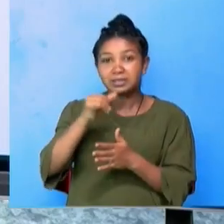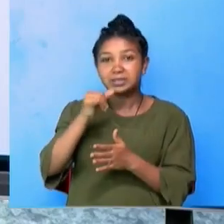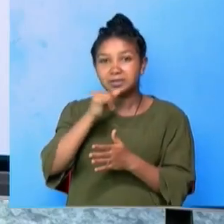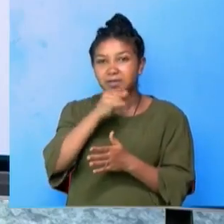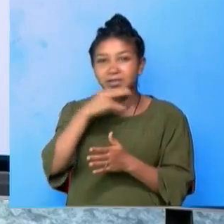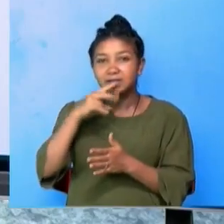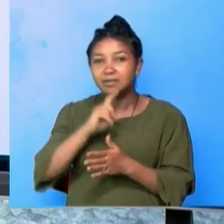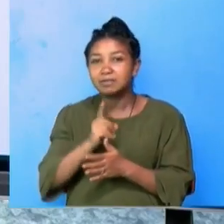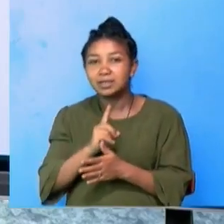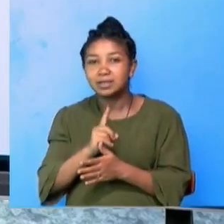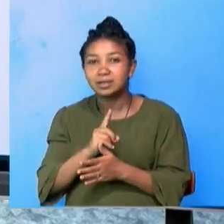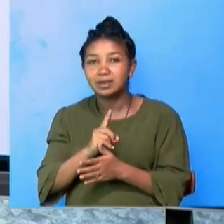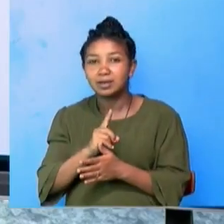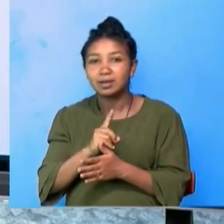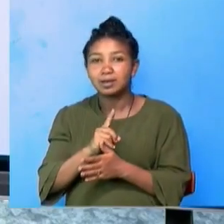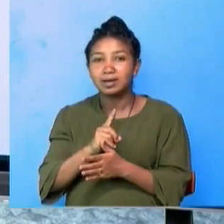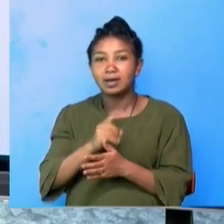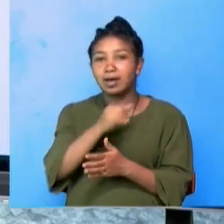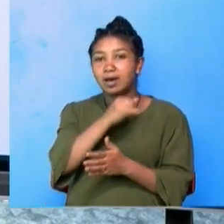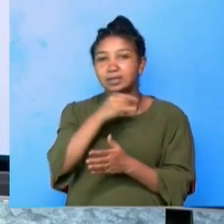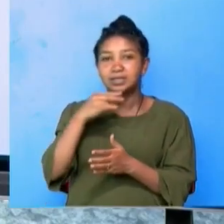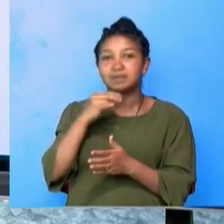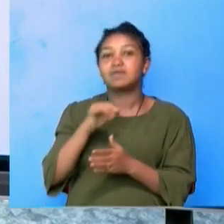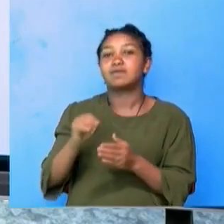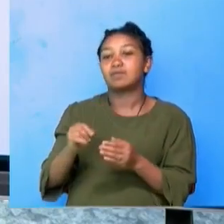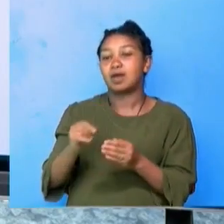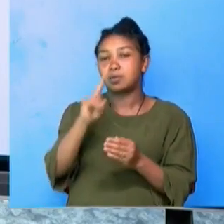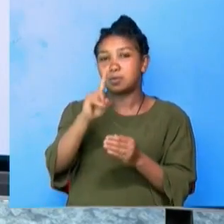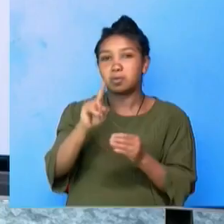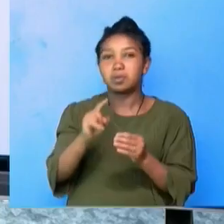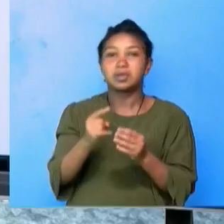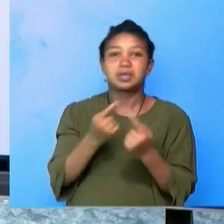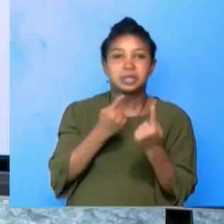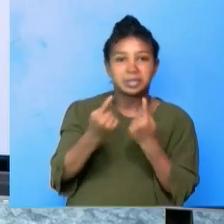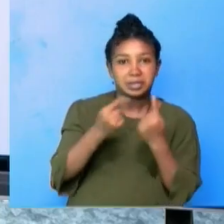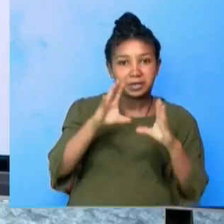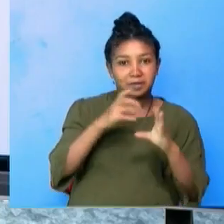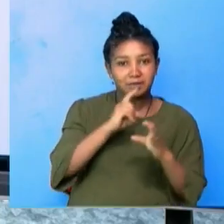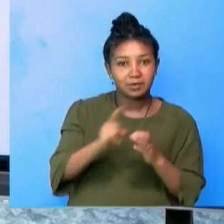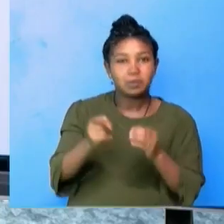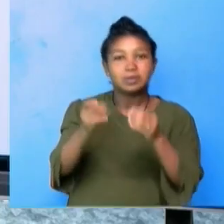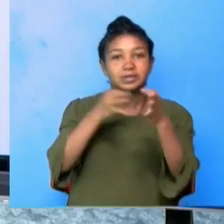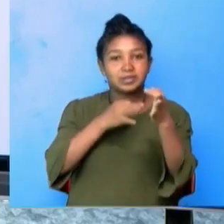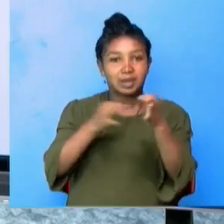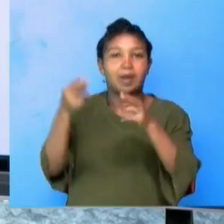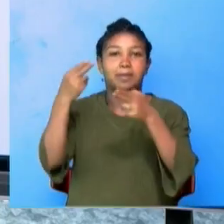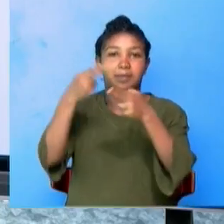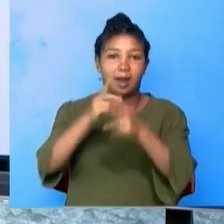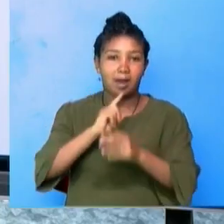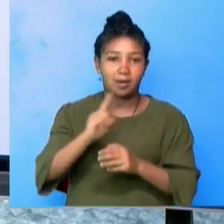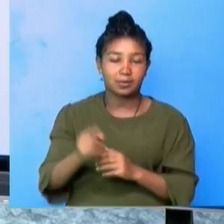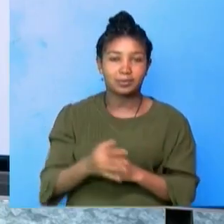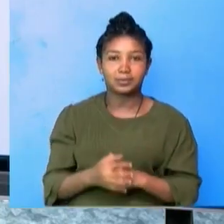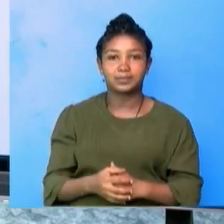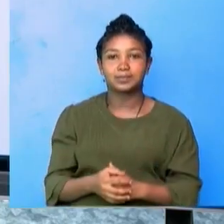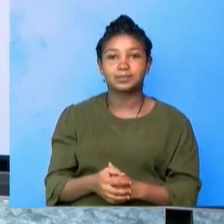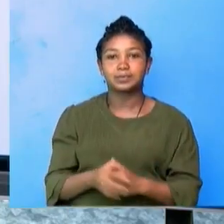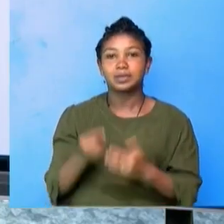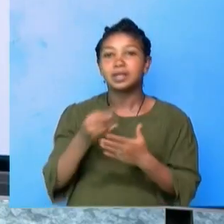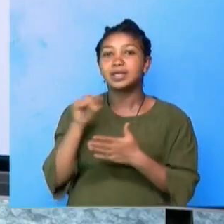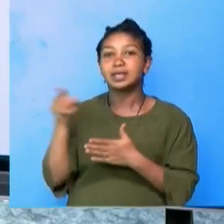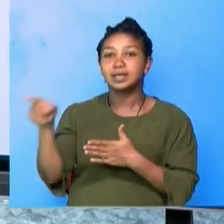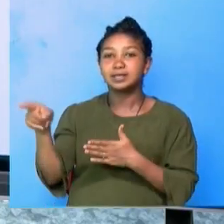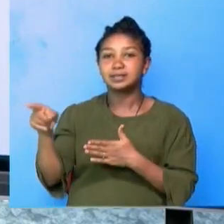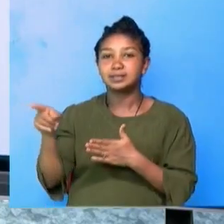means that's our parts of speech, which is describe noun, which is describe noun. Here